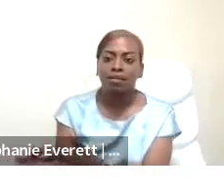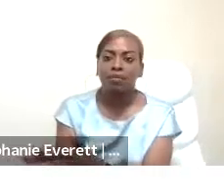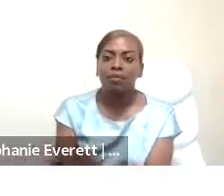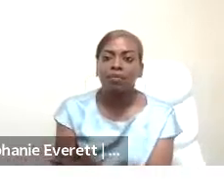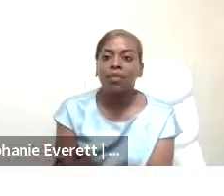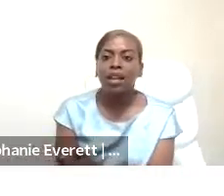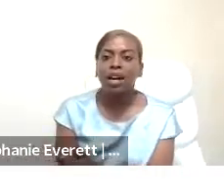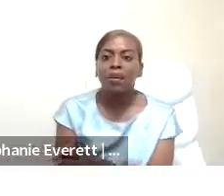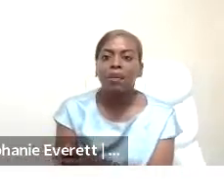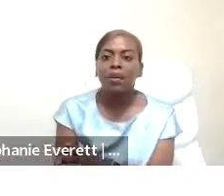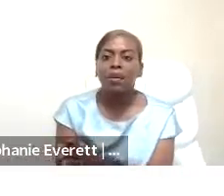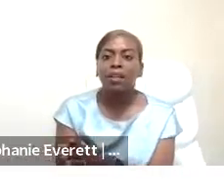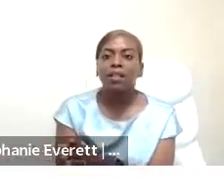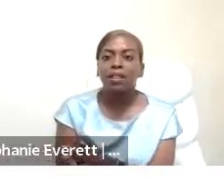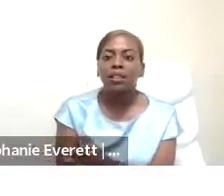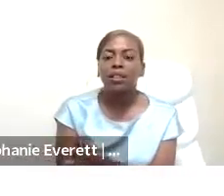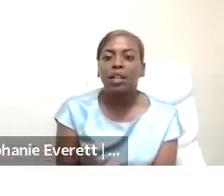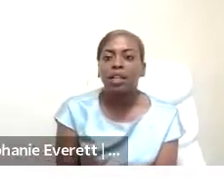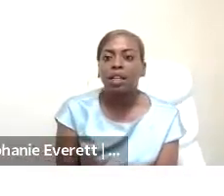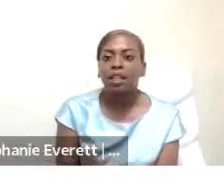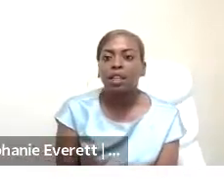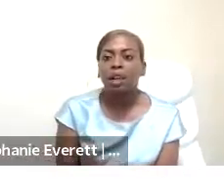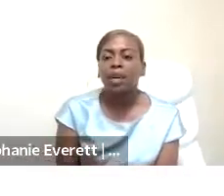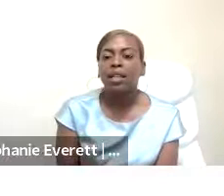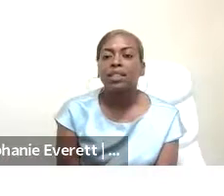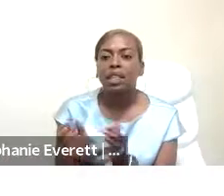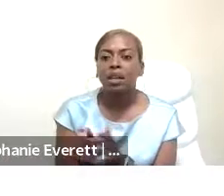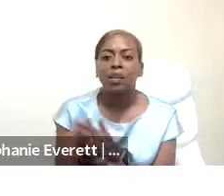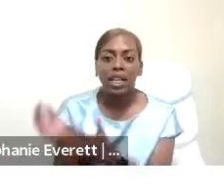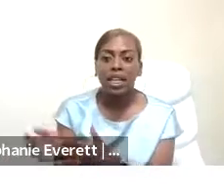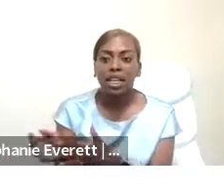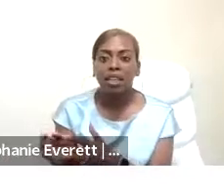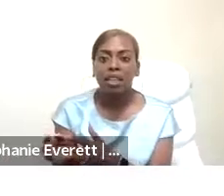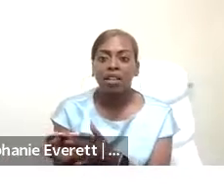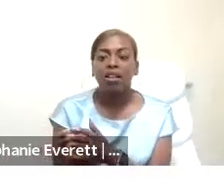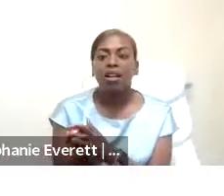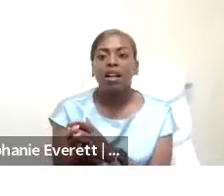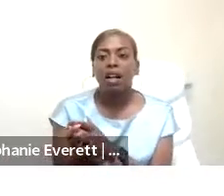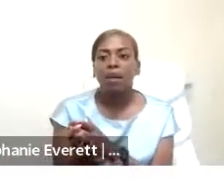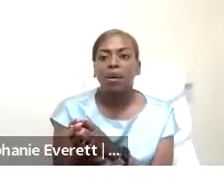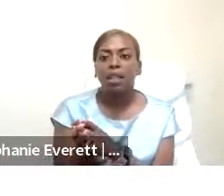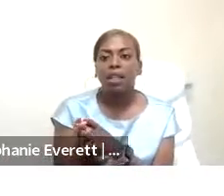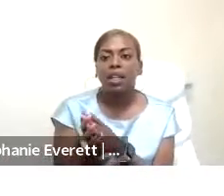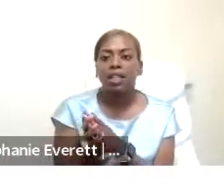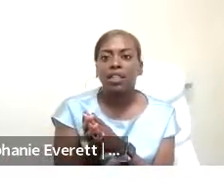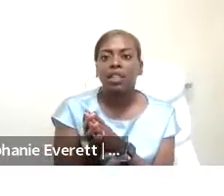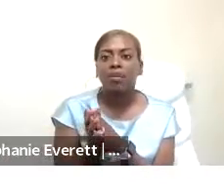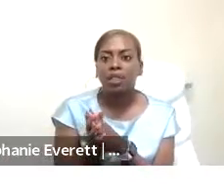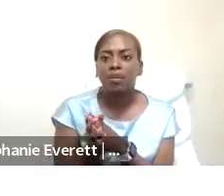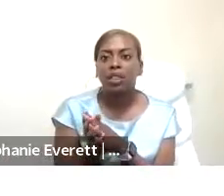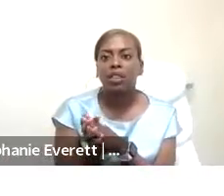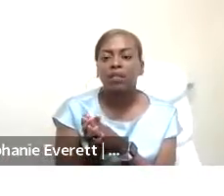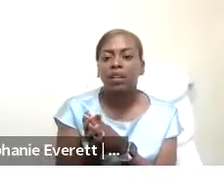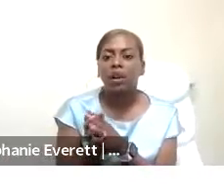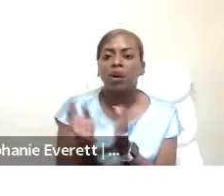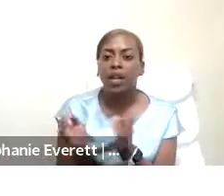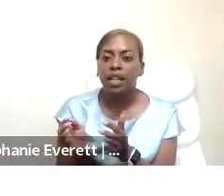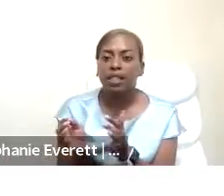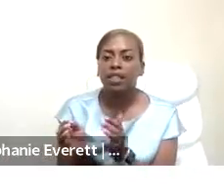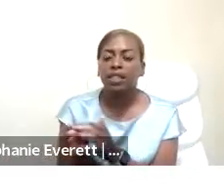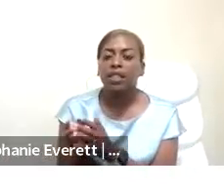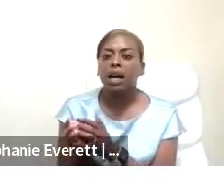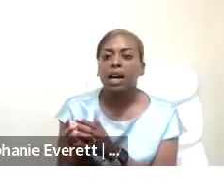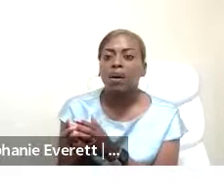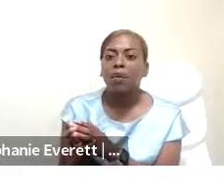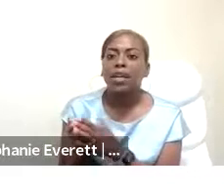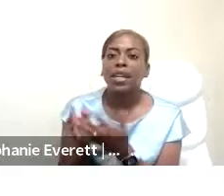there. I'm not saying that we can't get there. I think as a commission, we need to figure out when that